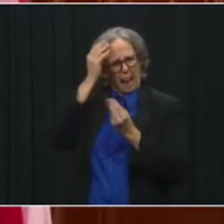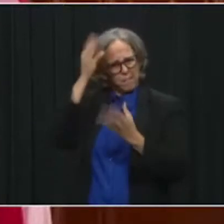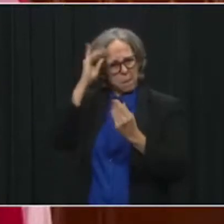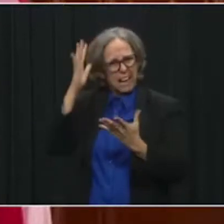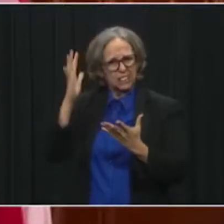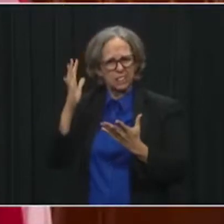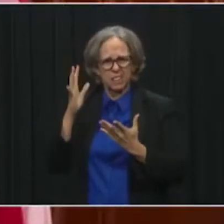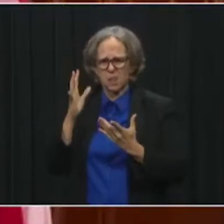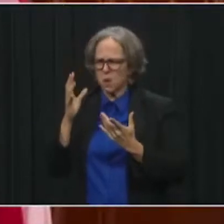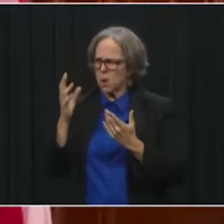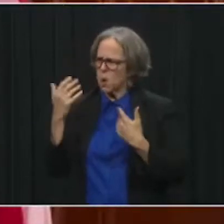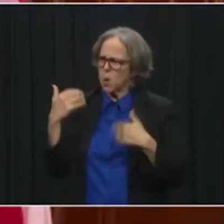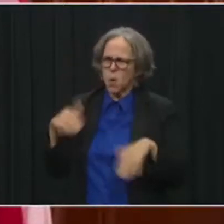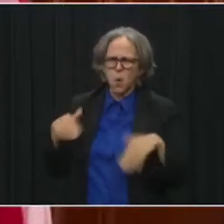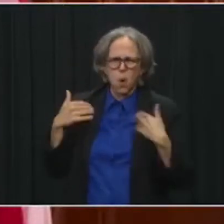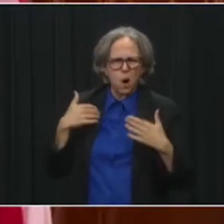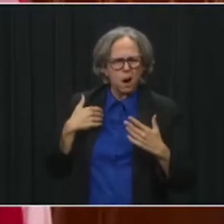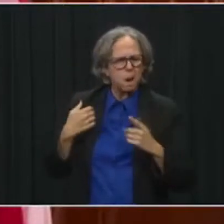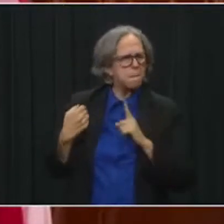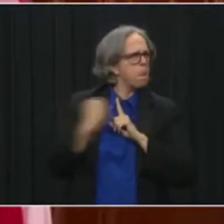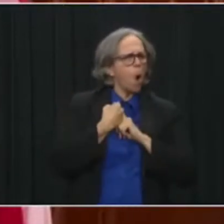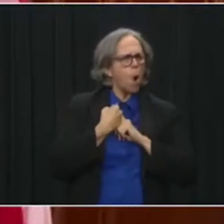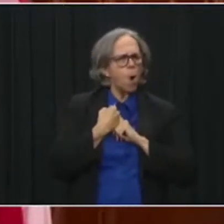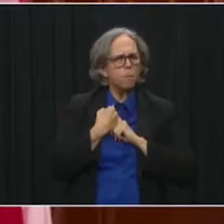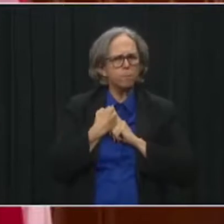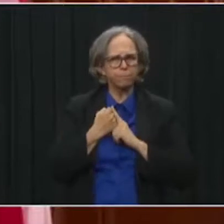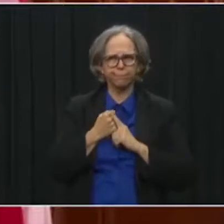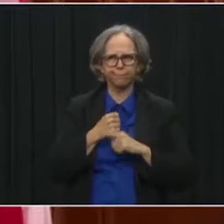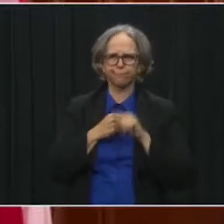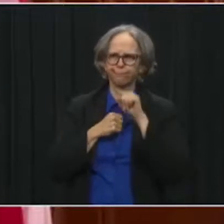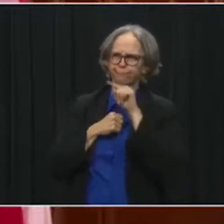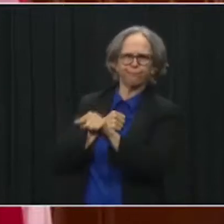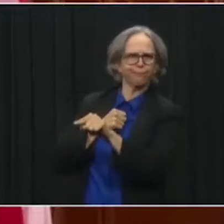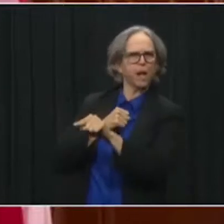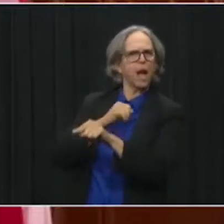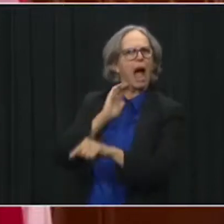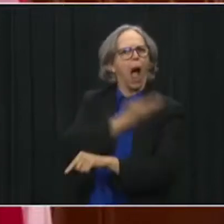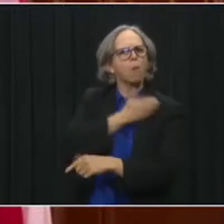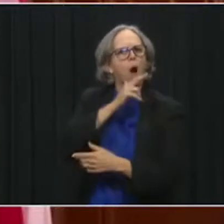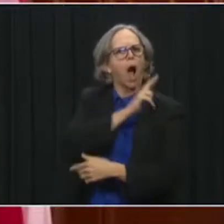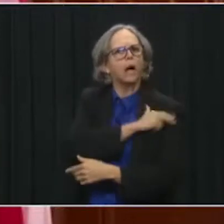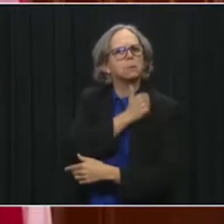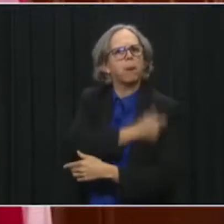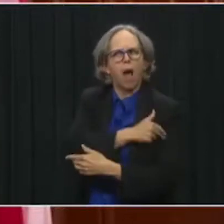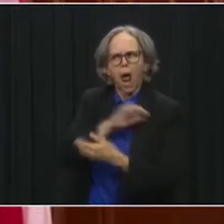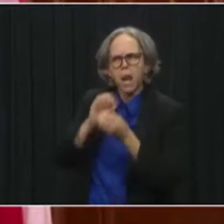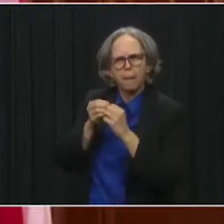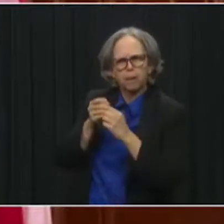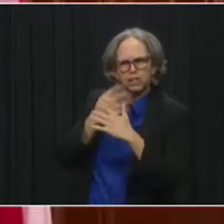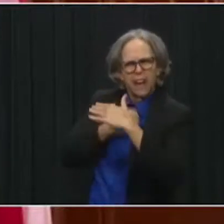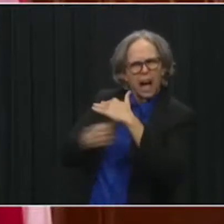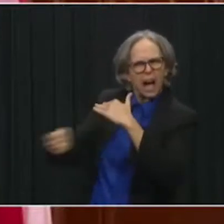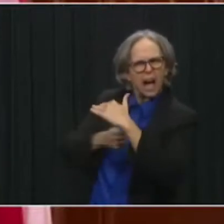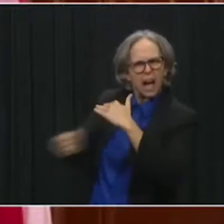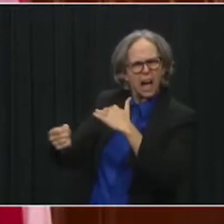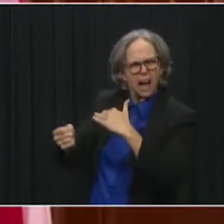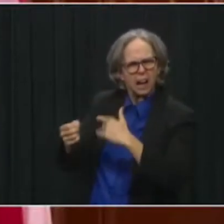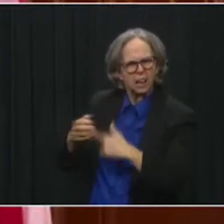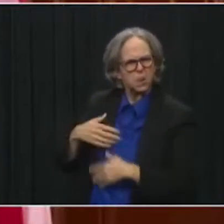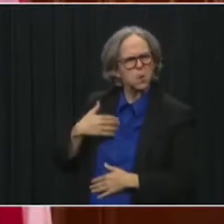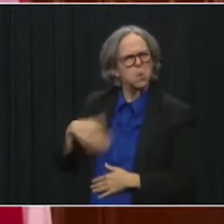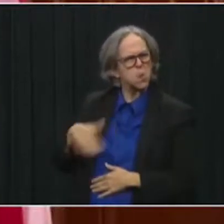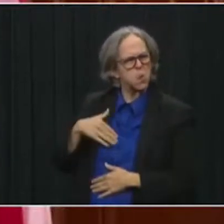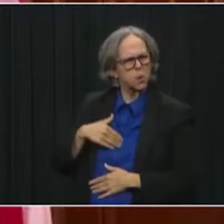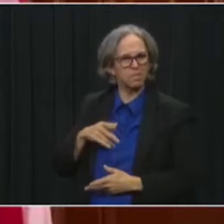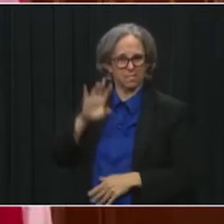at the people who have been in our hospitals for COVID since January 1st of